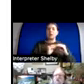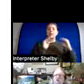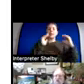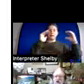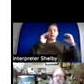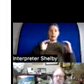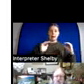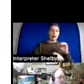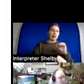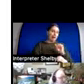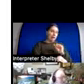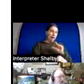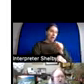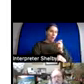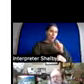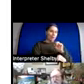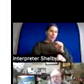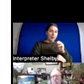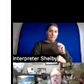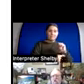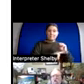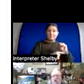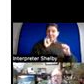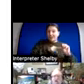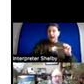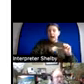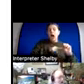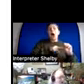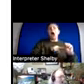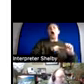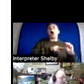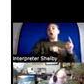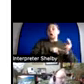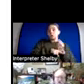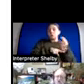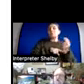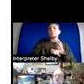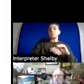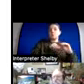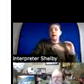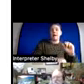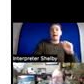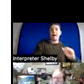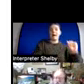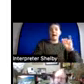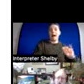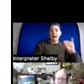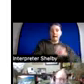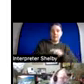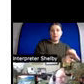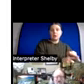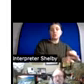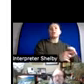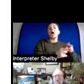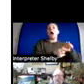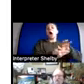these algorithms are then applied in an ai application to produce some kind of output